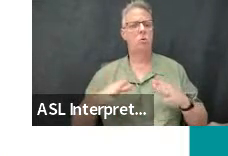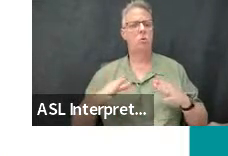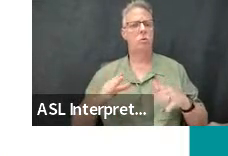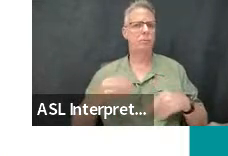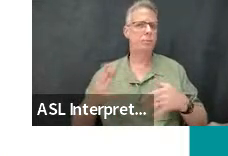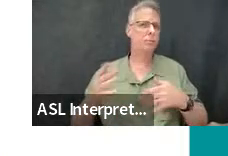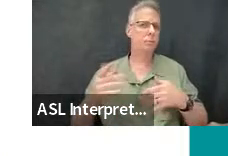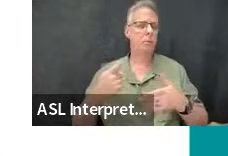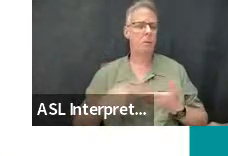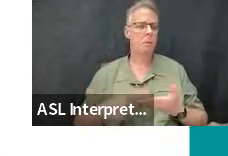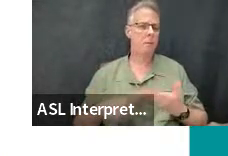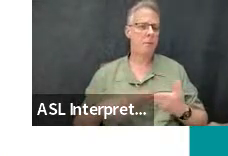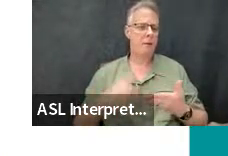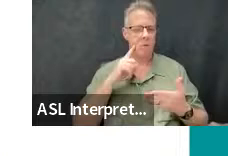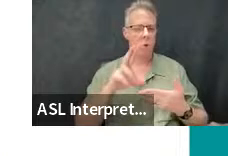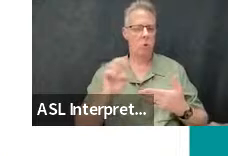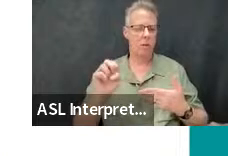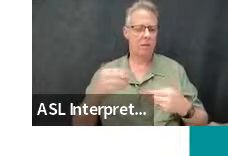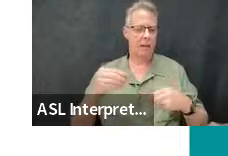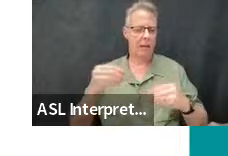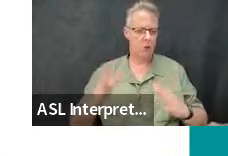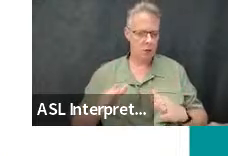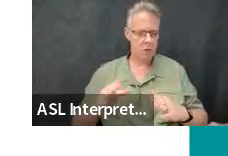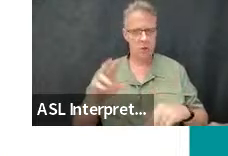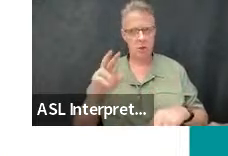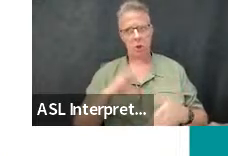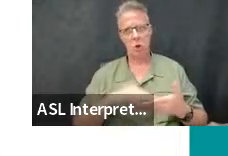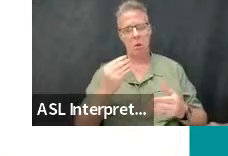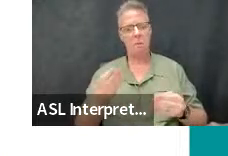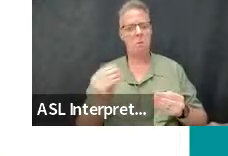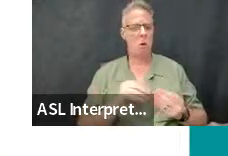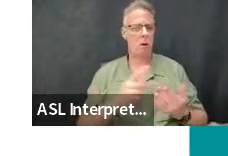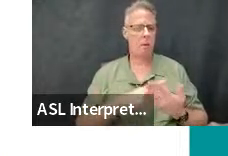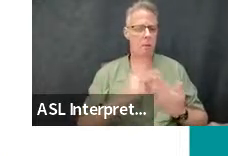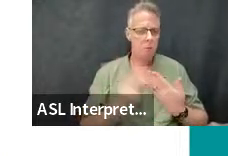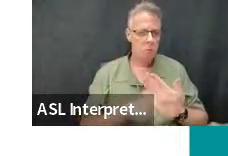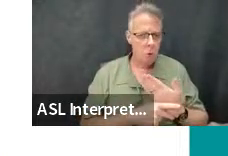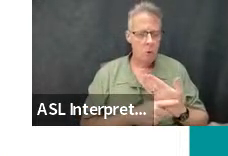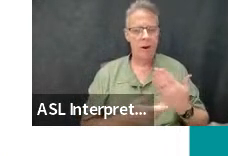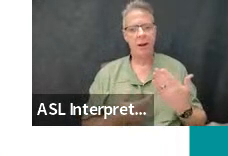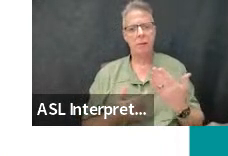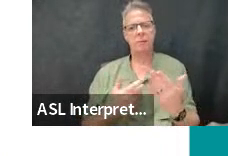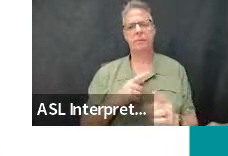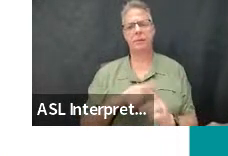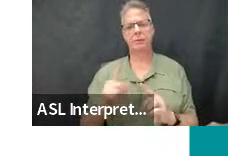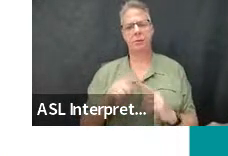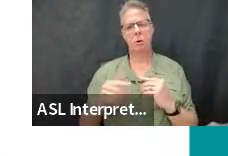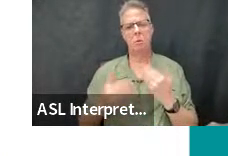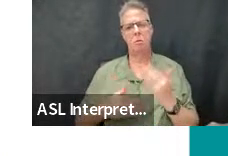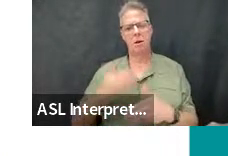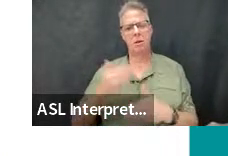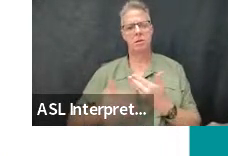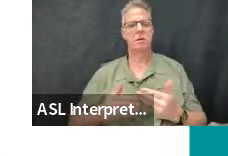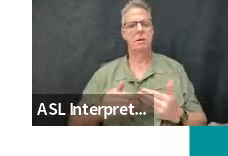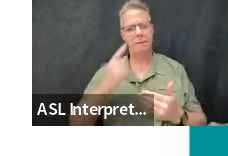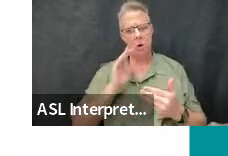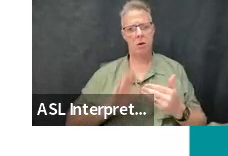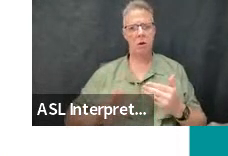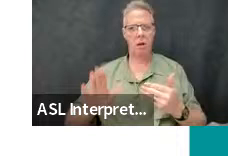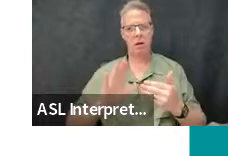estate agents to learn more about the program and the opportunities and the process by which